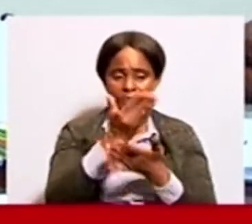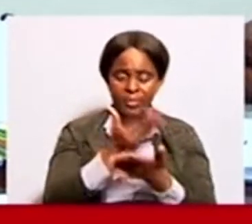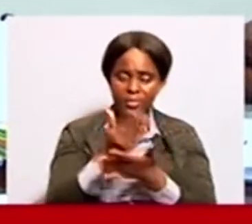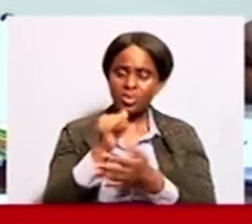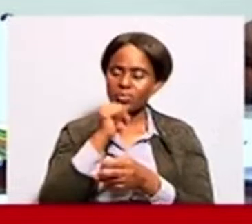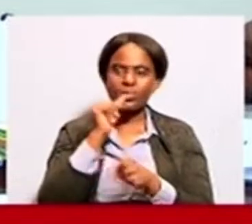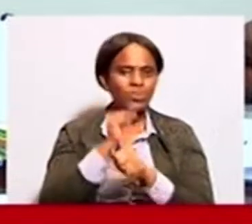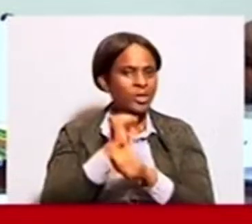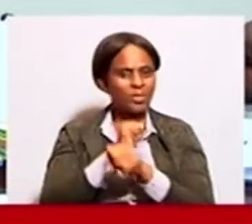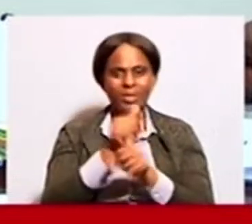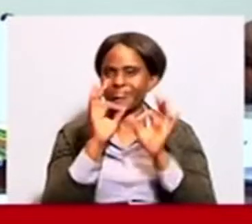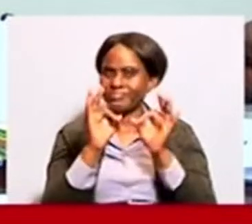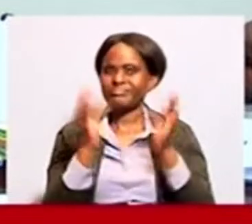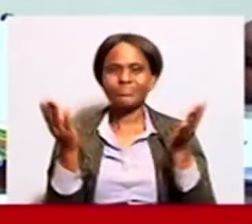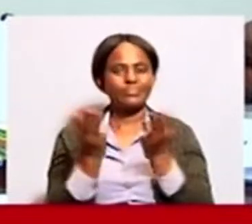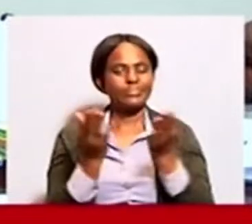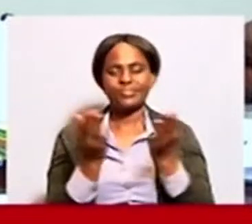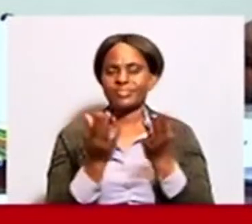there.